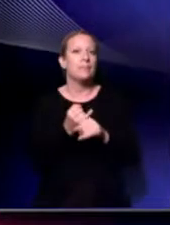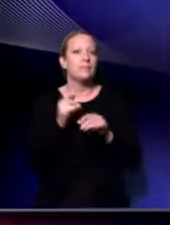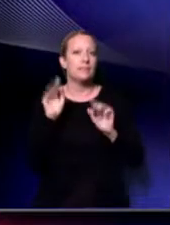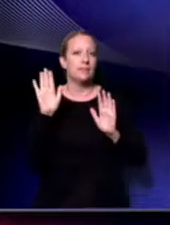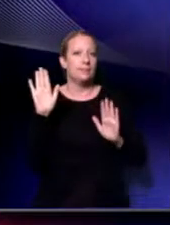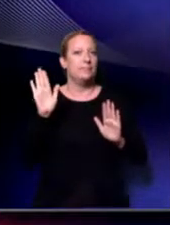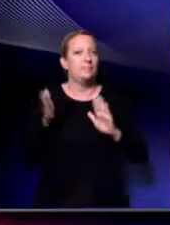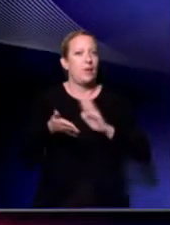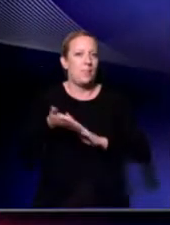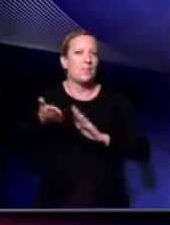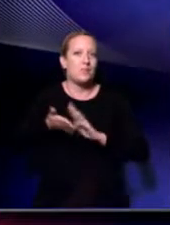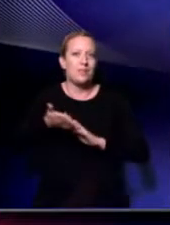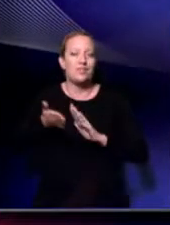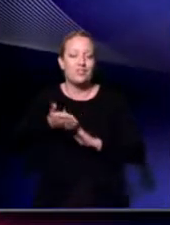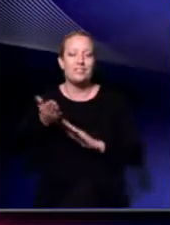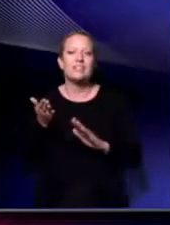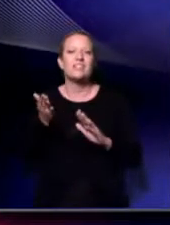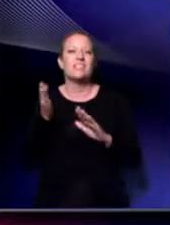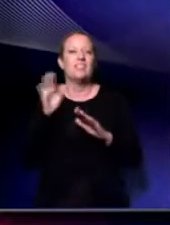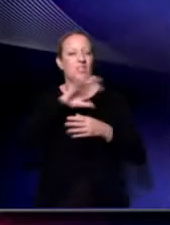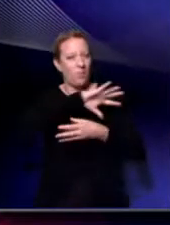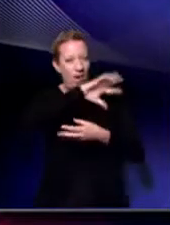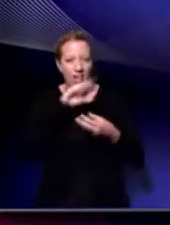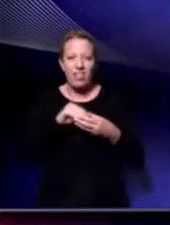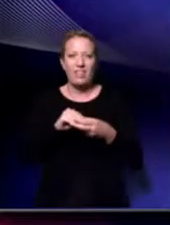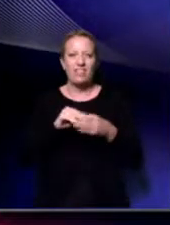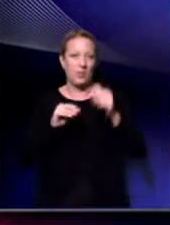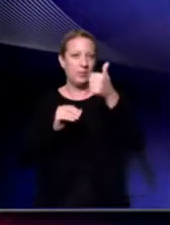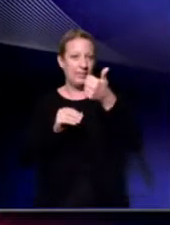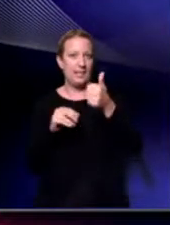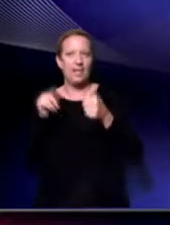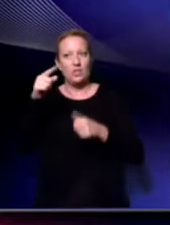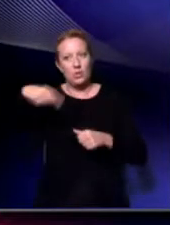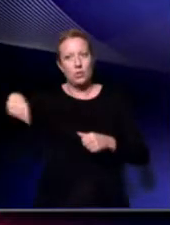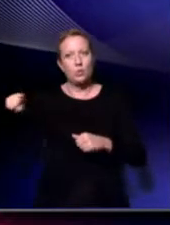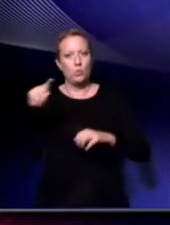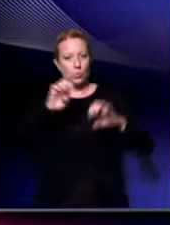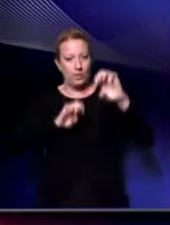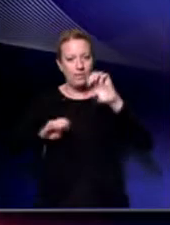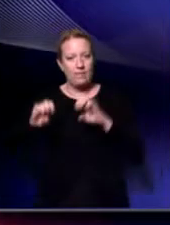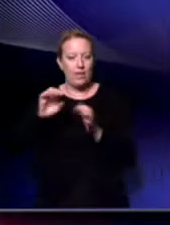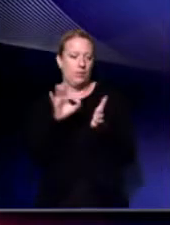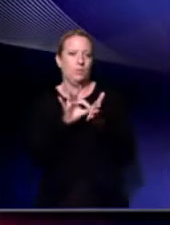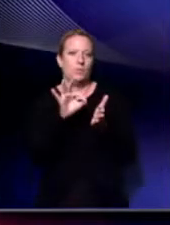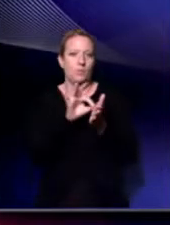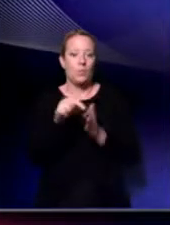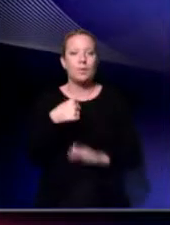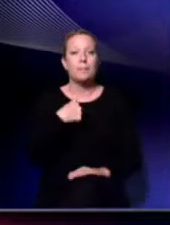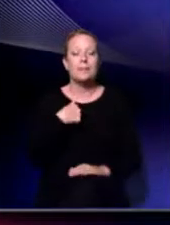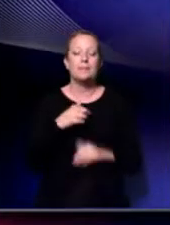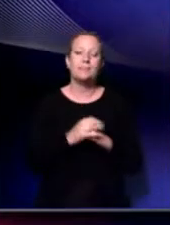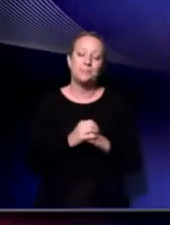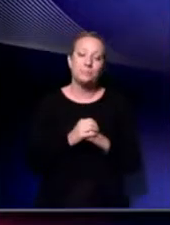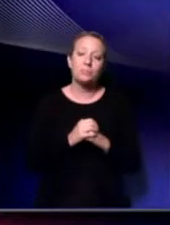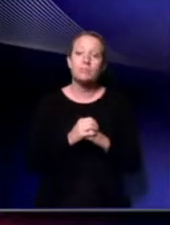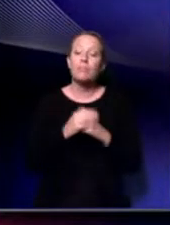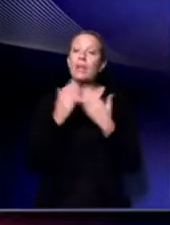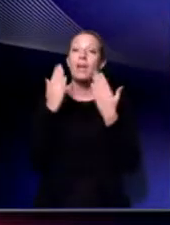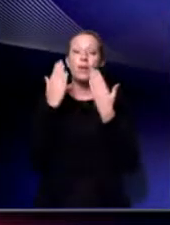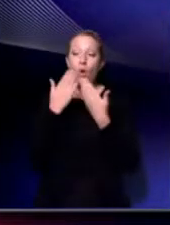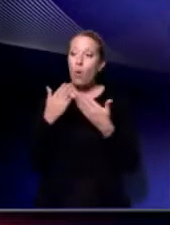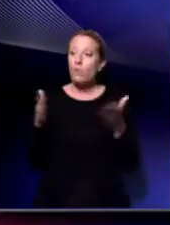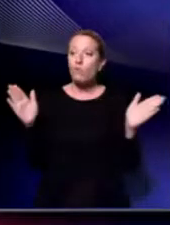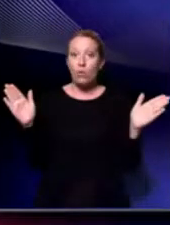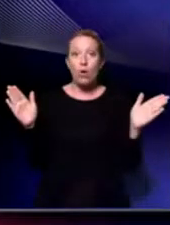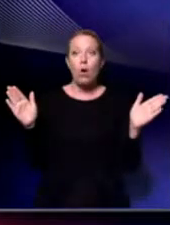operations. So that's what you evaluated me on. I would like to start with by saying overall you